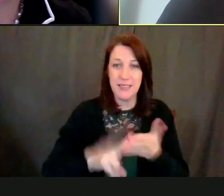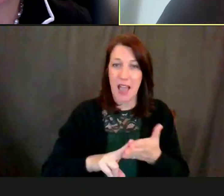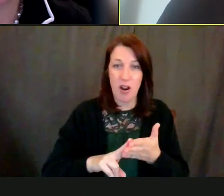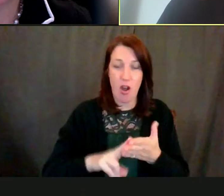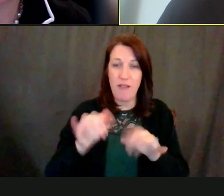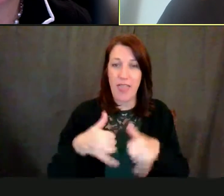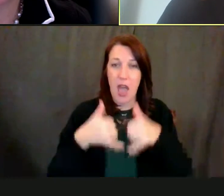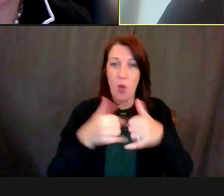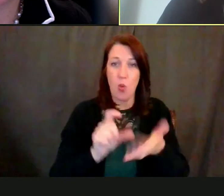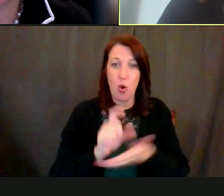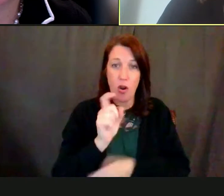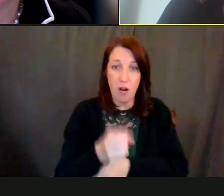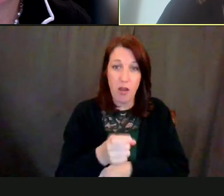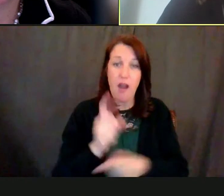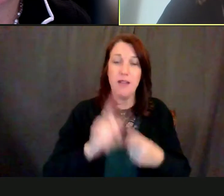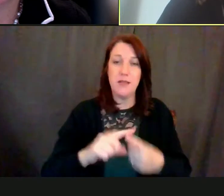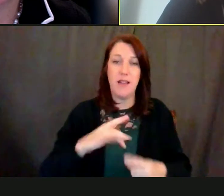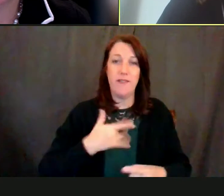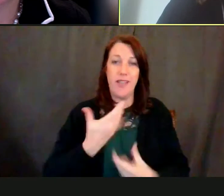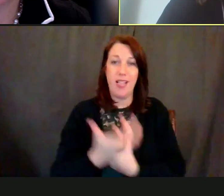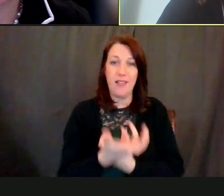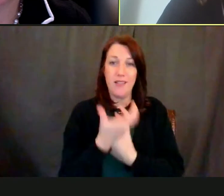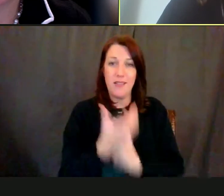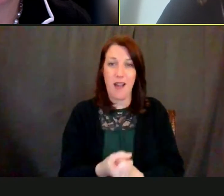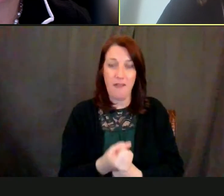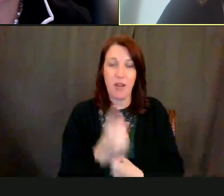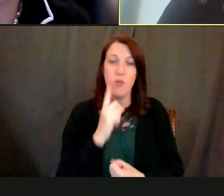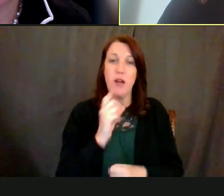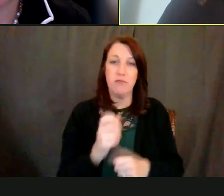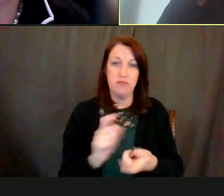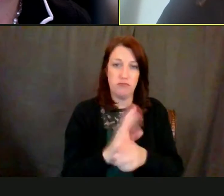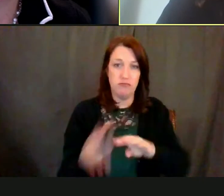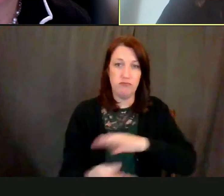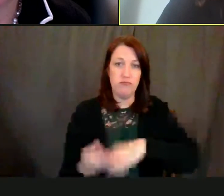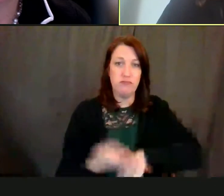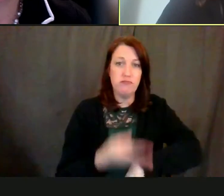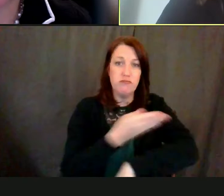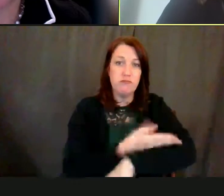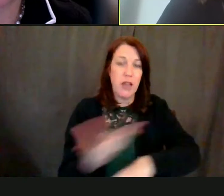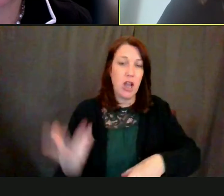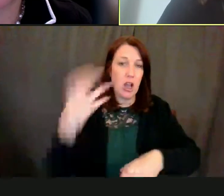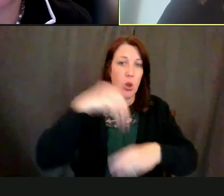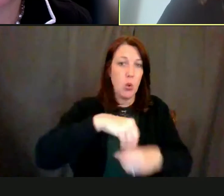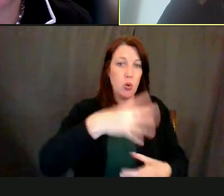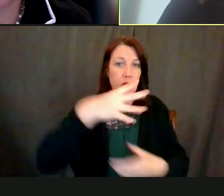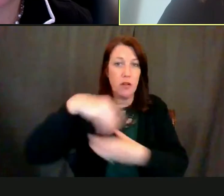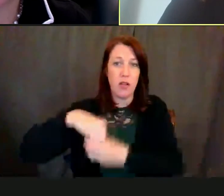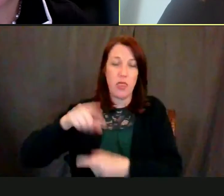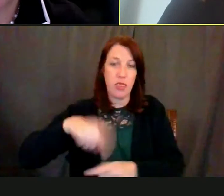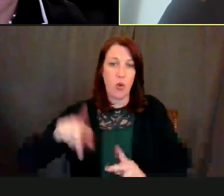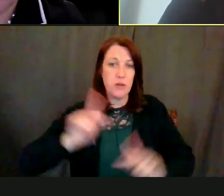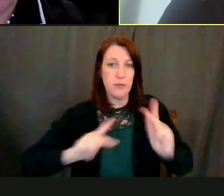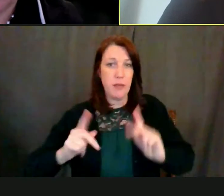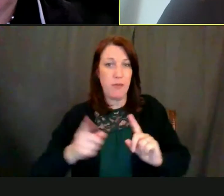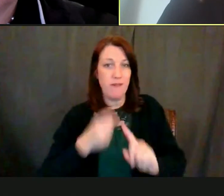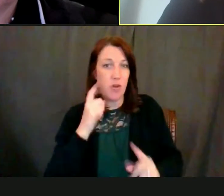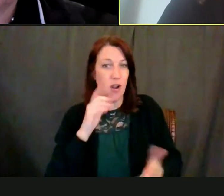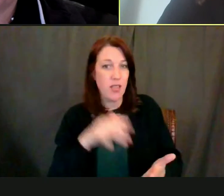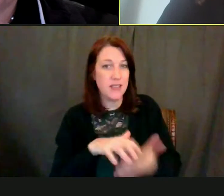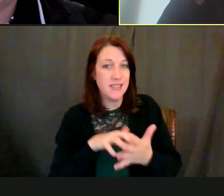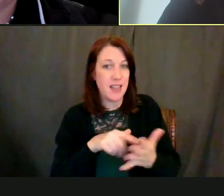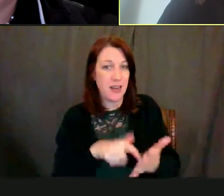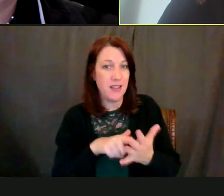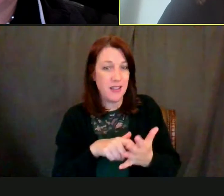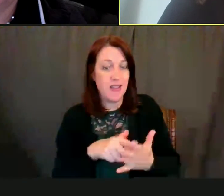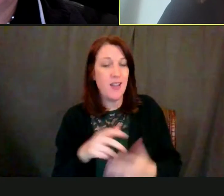until they were confident that you were going to enroll the populations that were needed for the study. So again, your program officer would